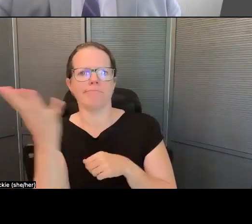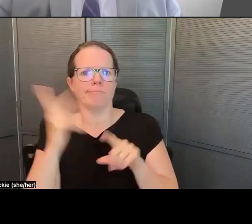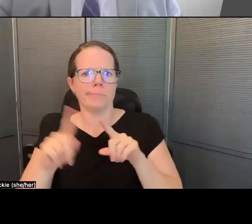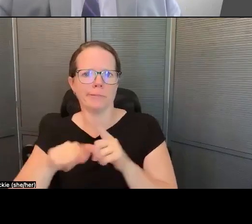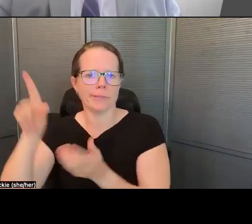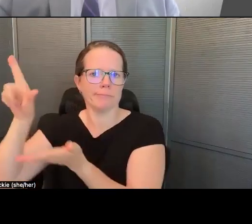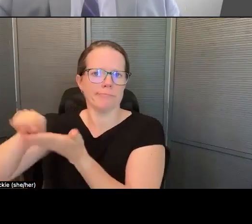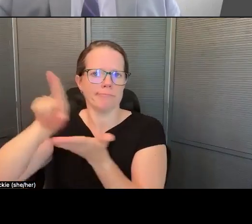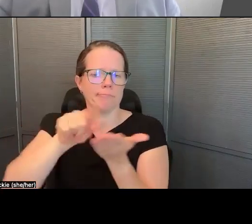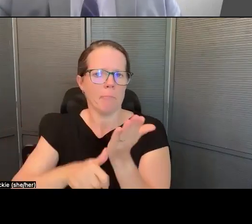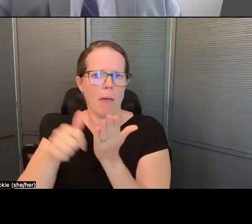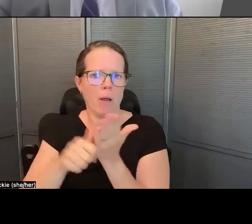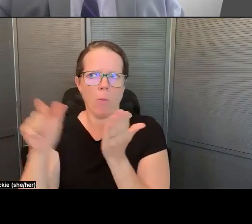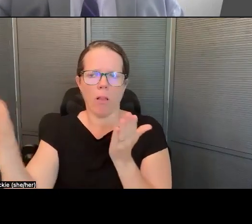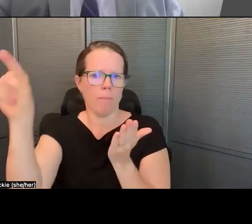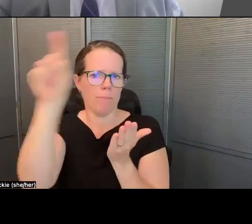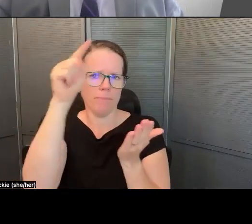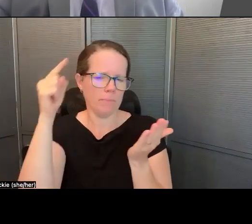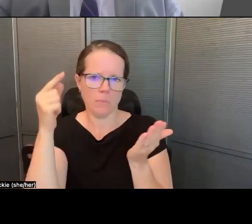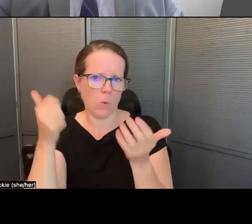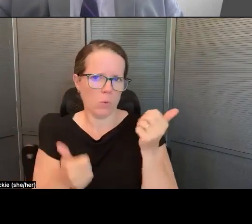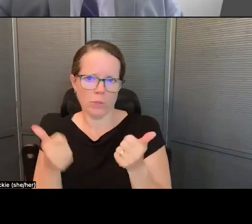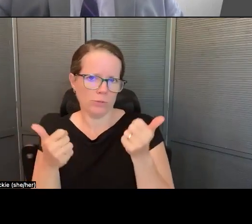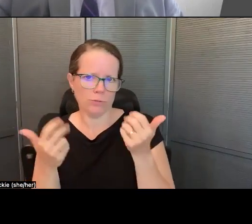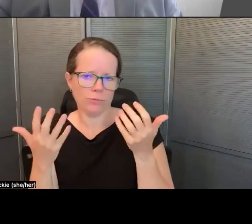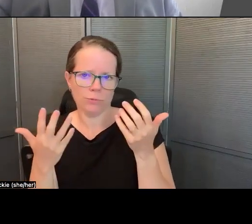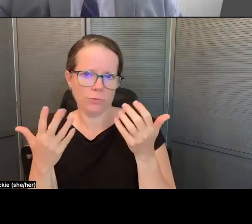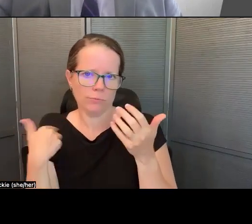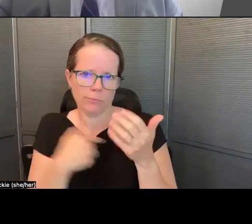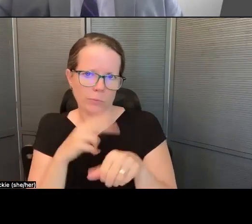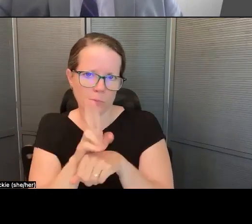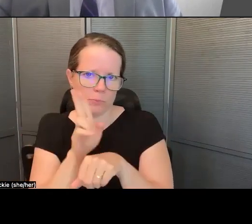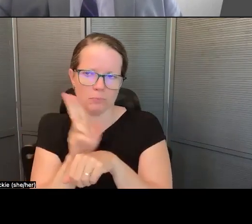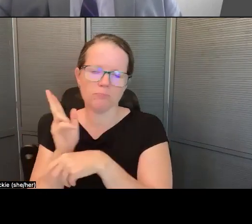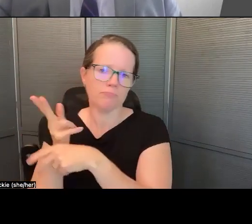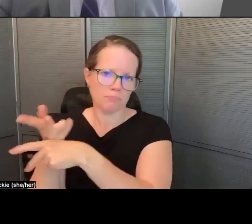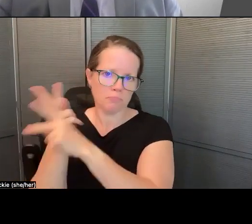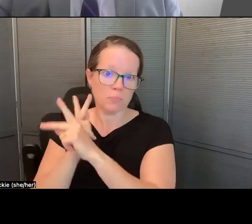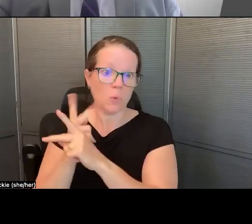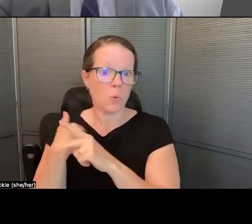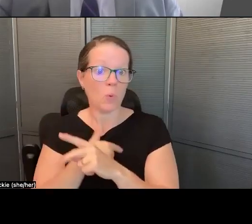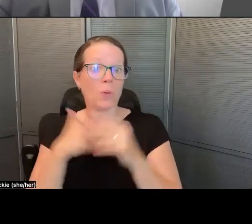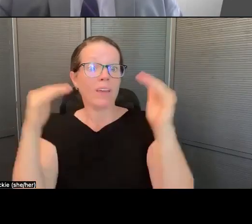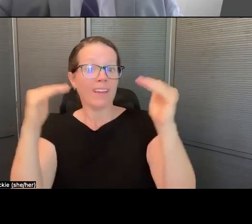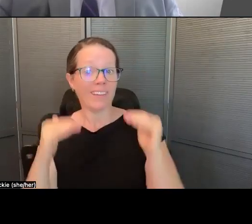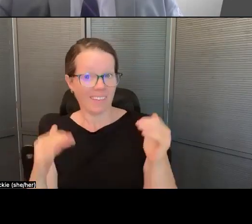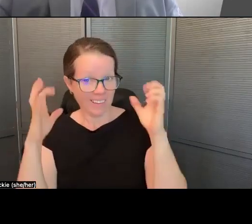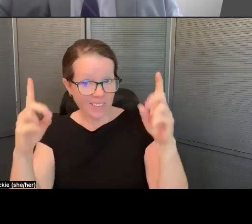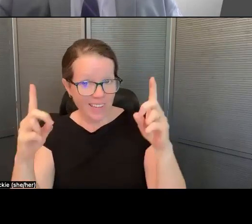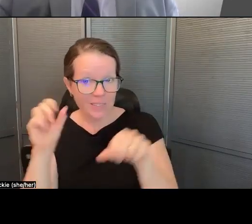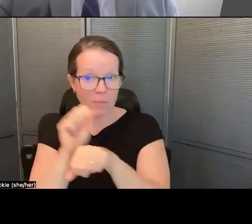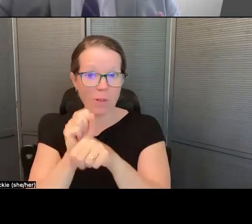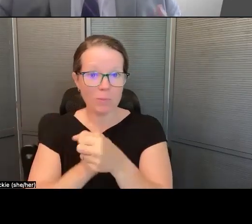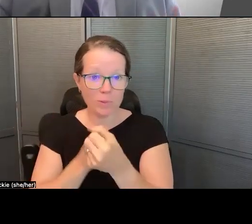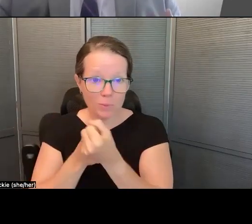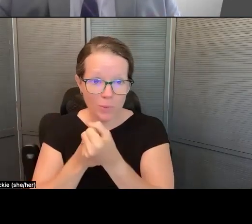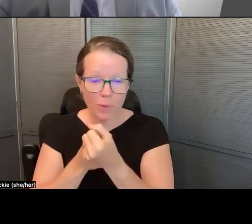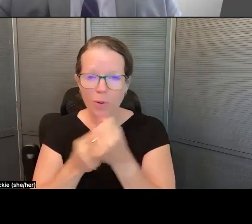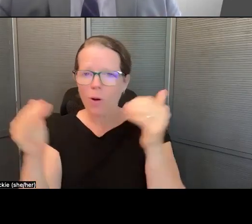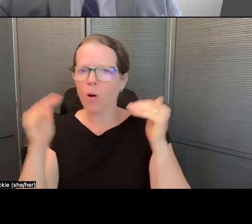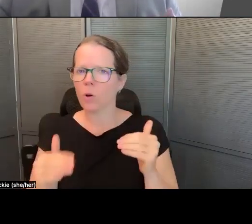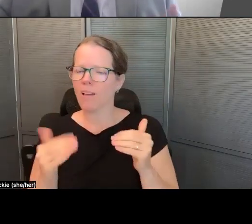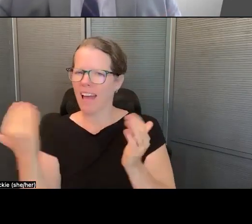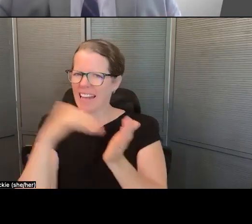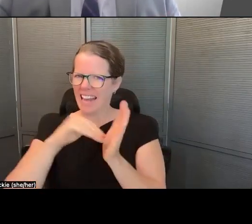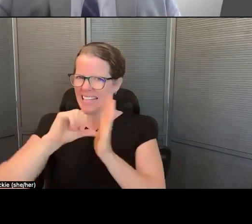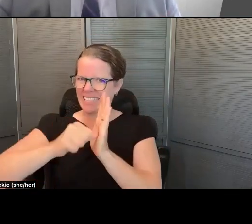services in these areas. We're doing education and employment supports. We are addressing essential needs of clients. Typically, we are